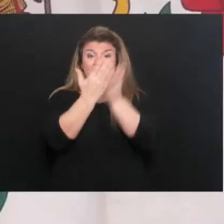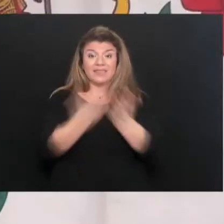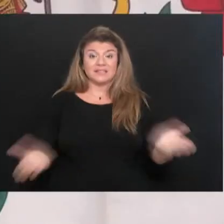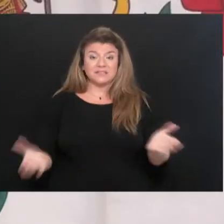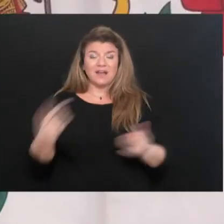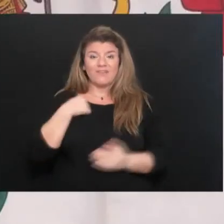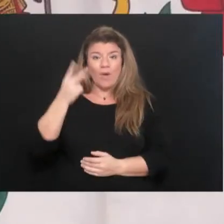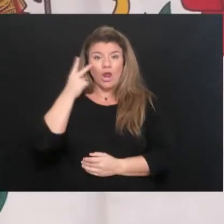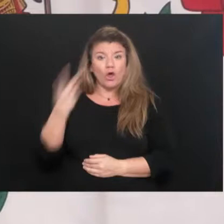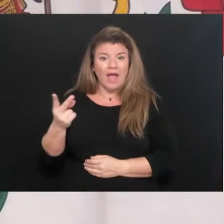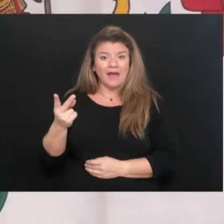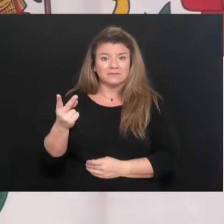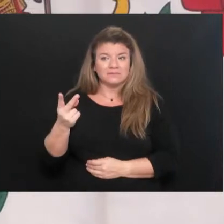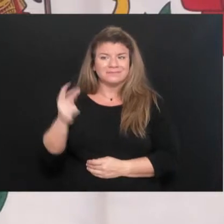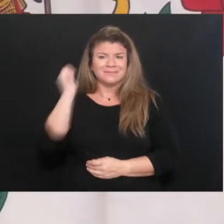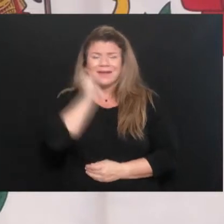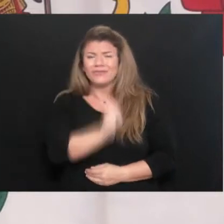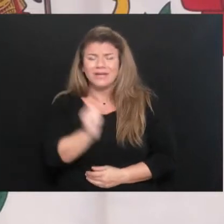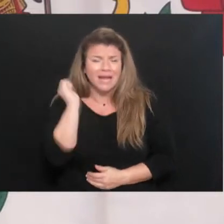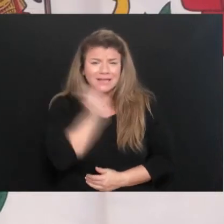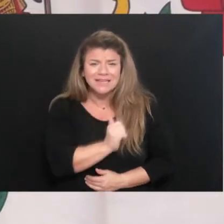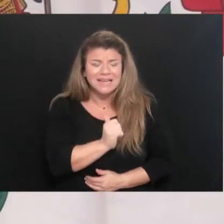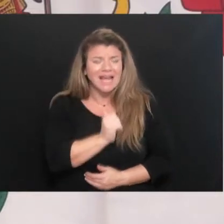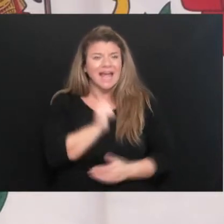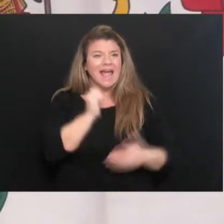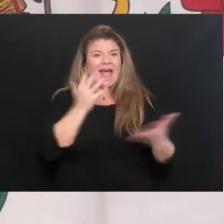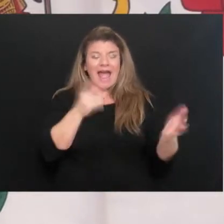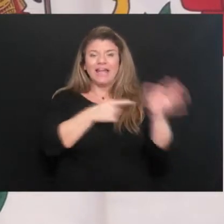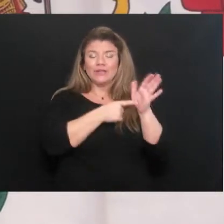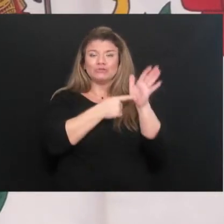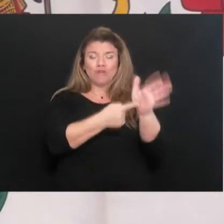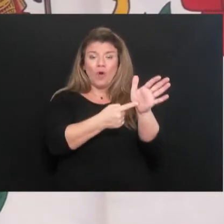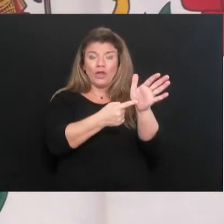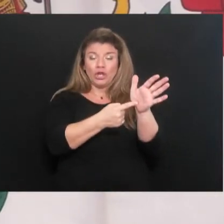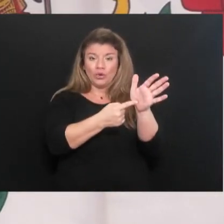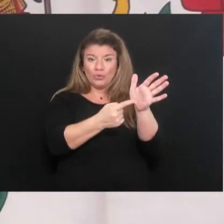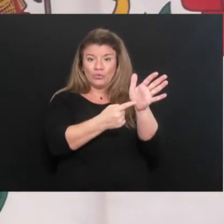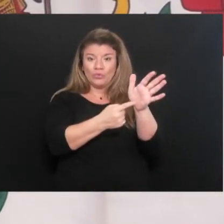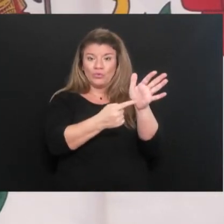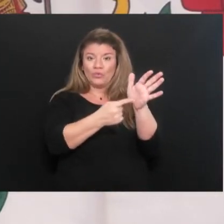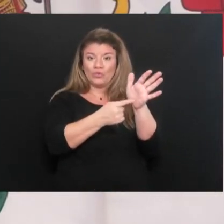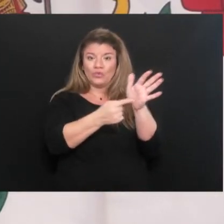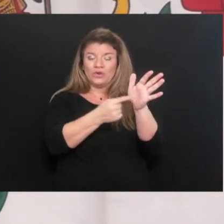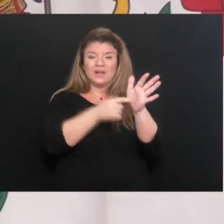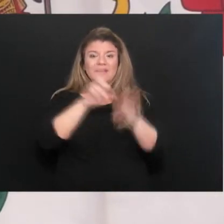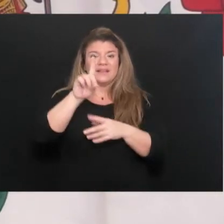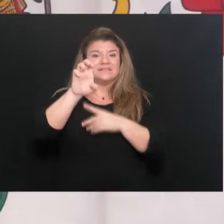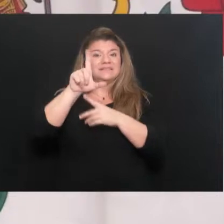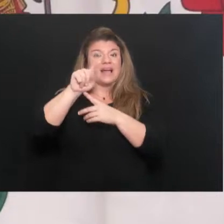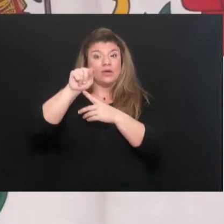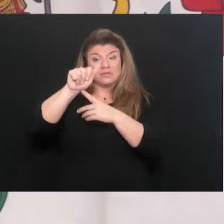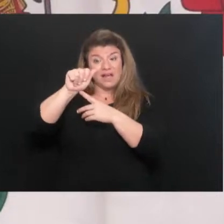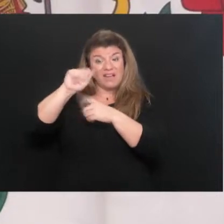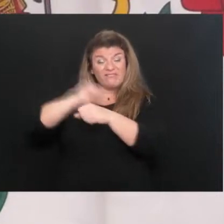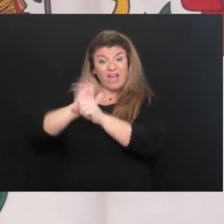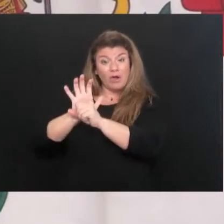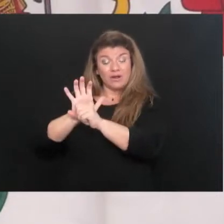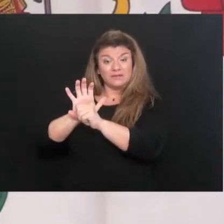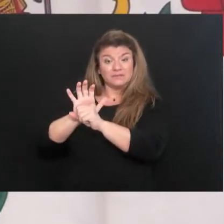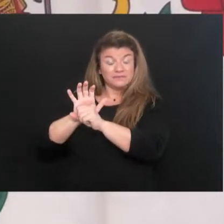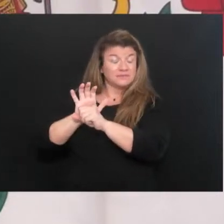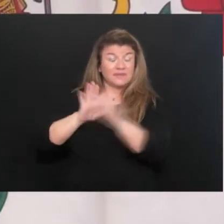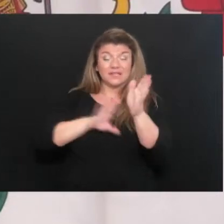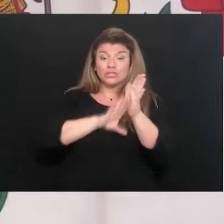at each and every day, and they are showing you this Delta variant surge.